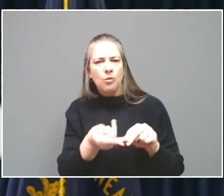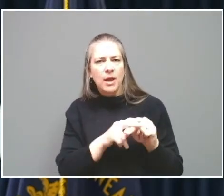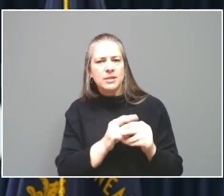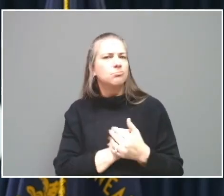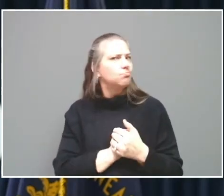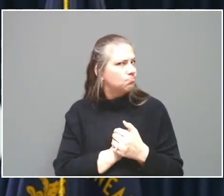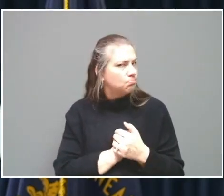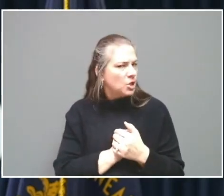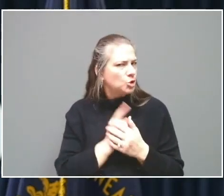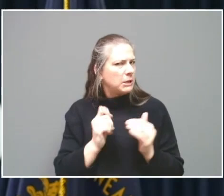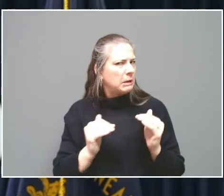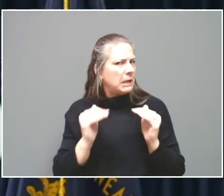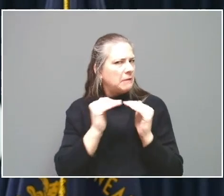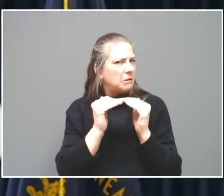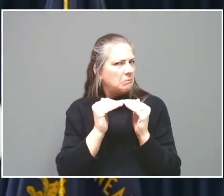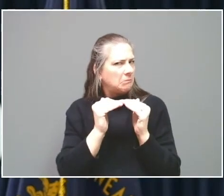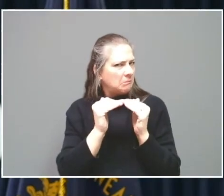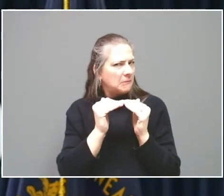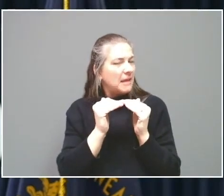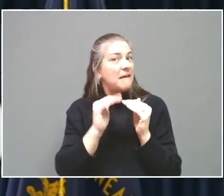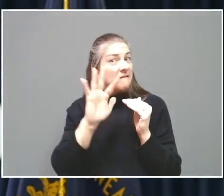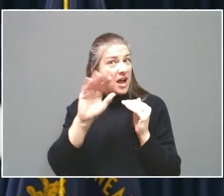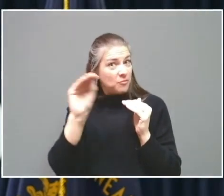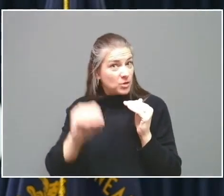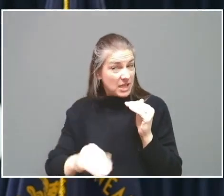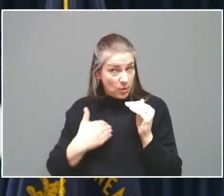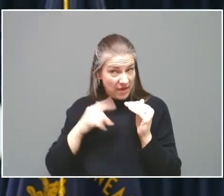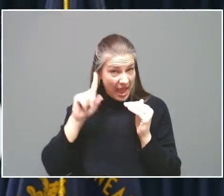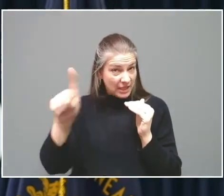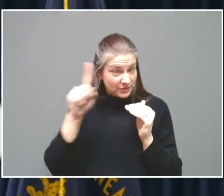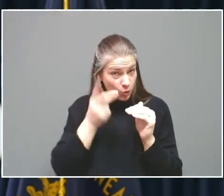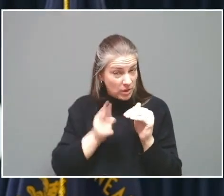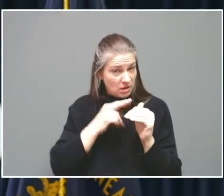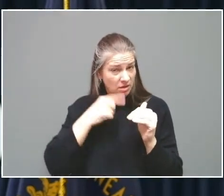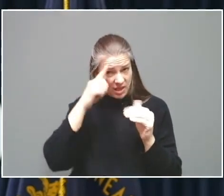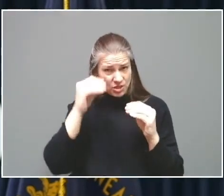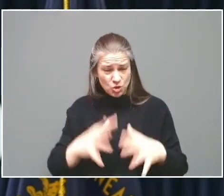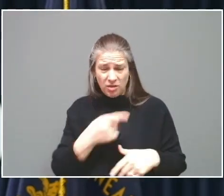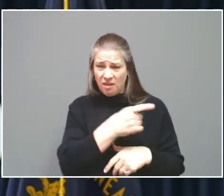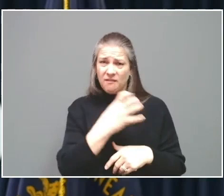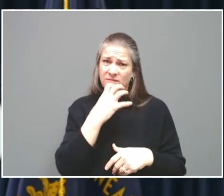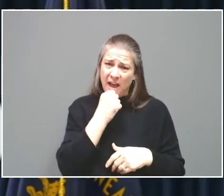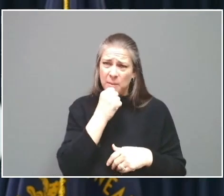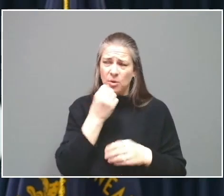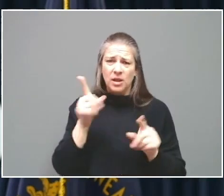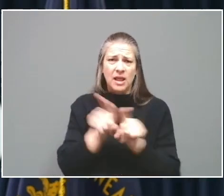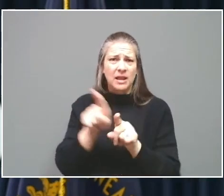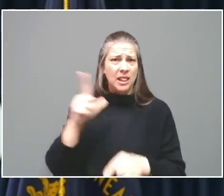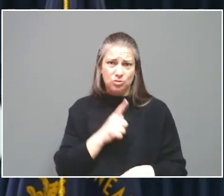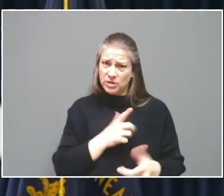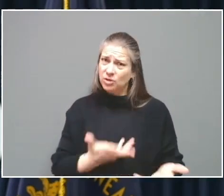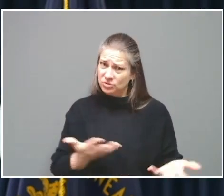even? Pass that 5% raise we've asked, because I think our teachers are just as valuable as our legislators, and I believe